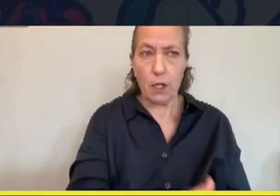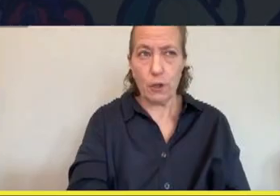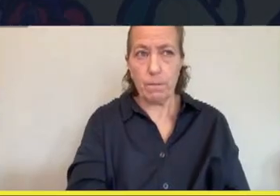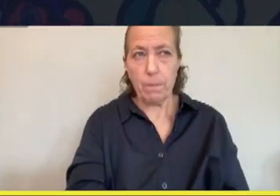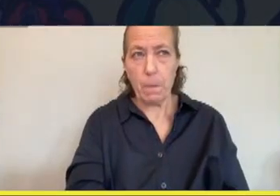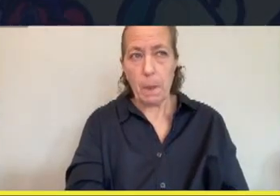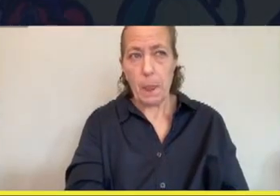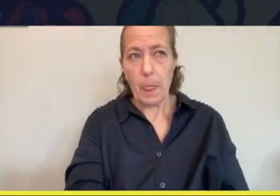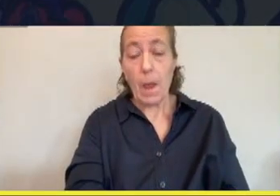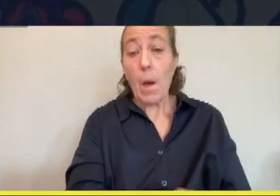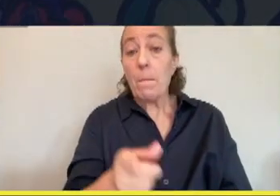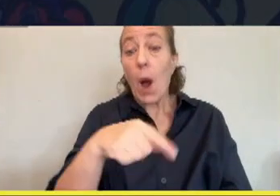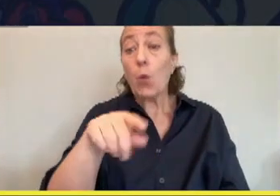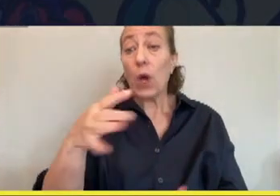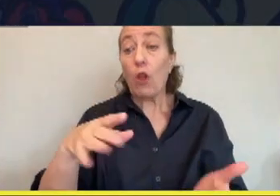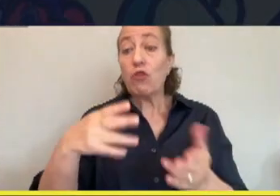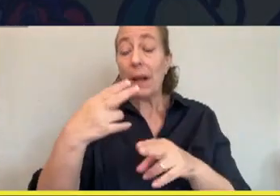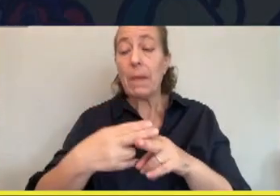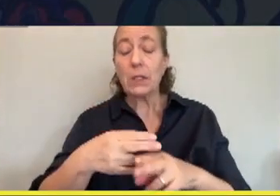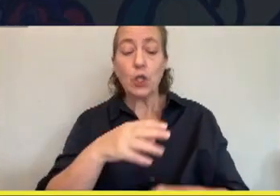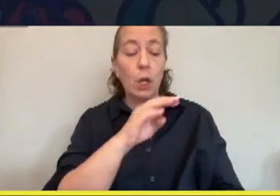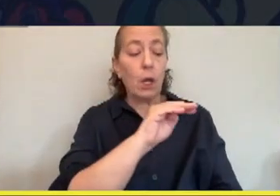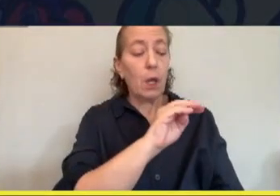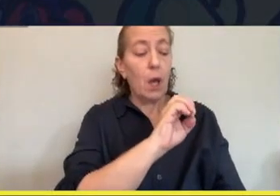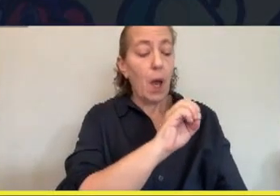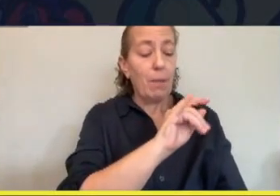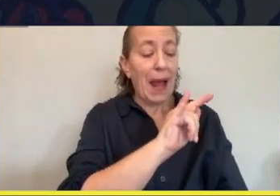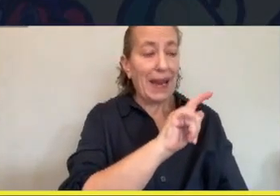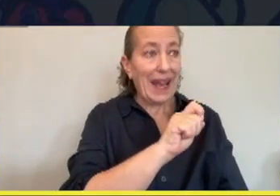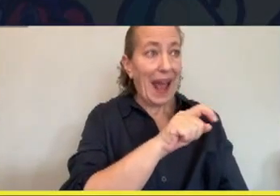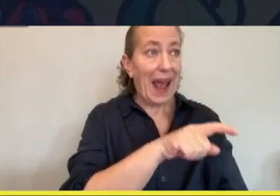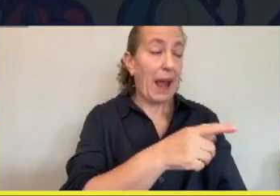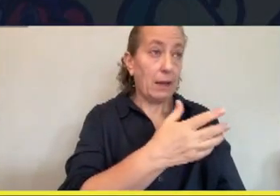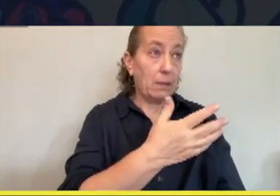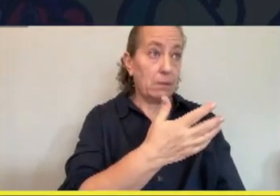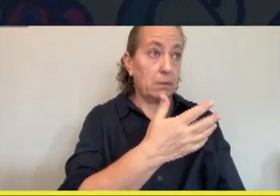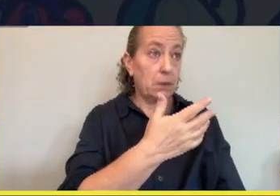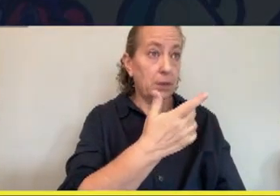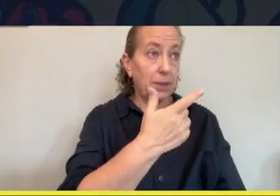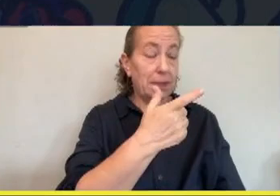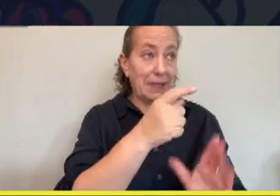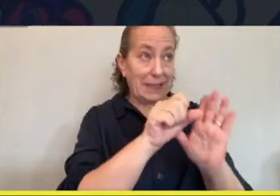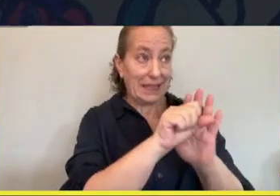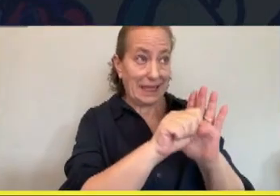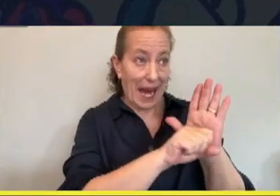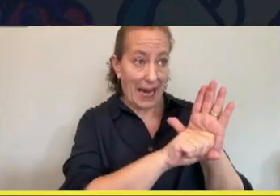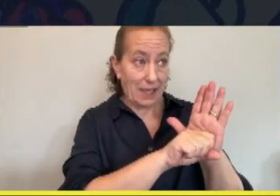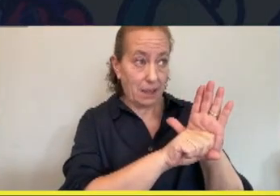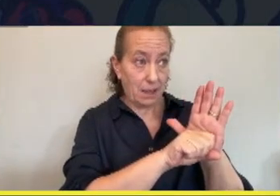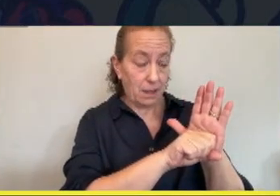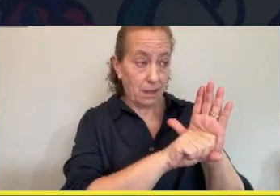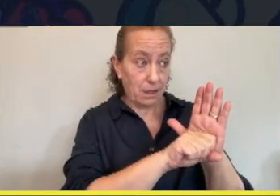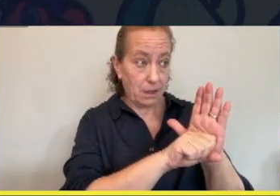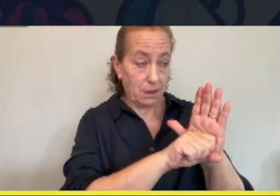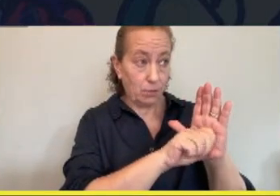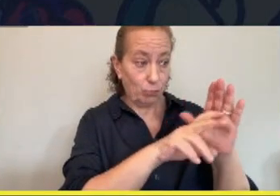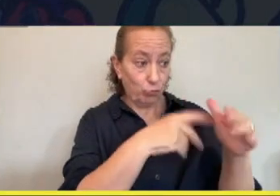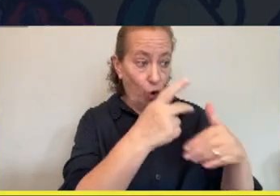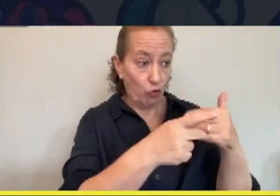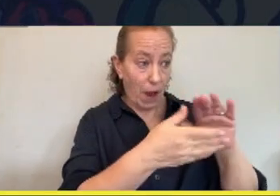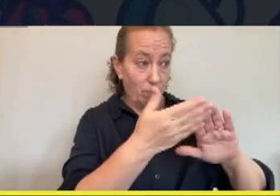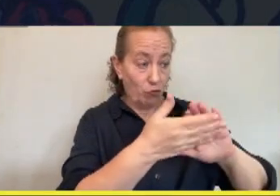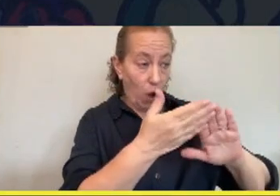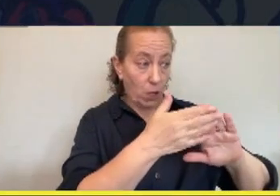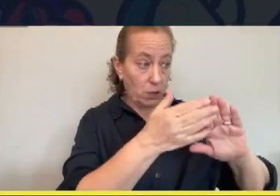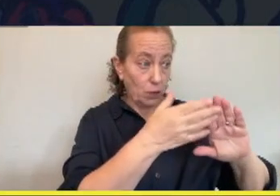Ellen, that Medicaid is a joint federal and state program. States differ widely. And